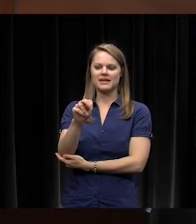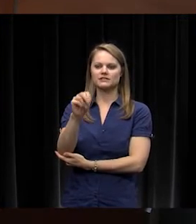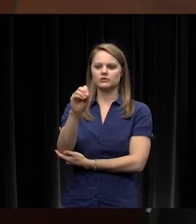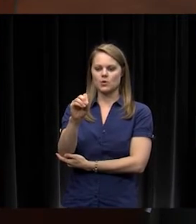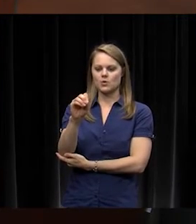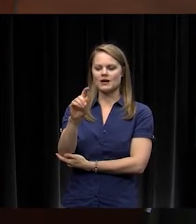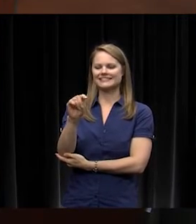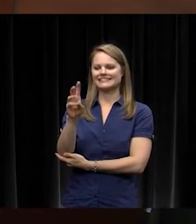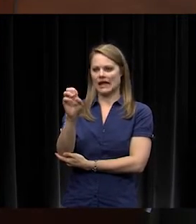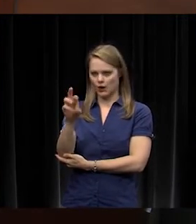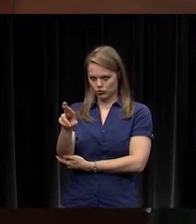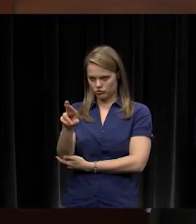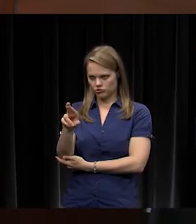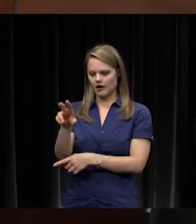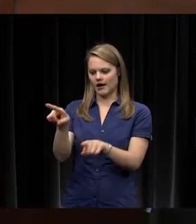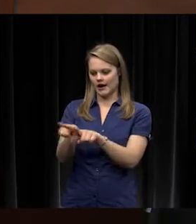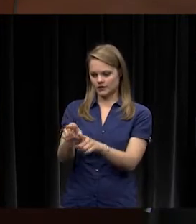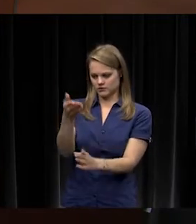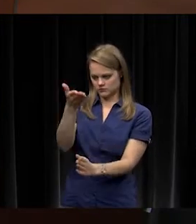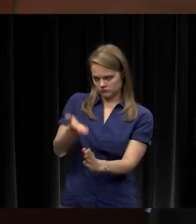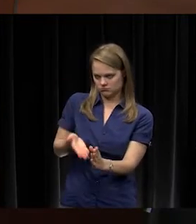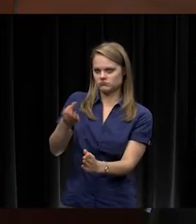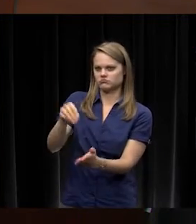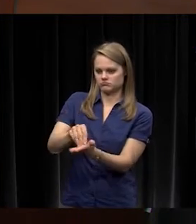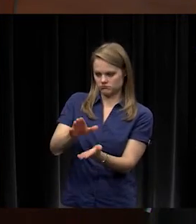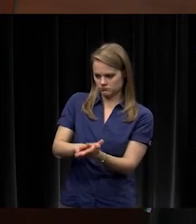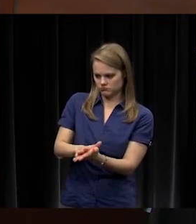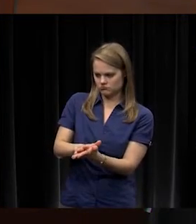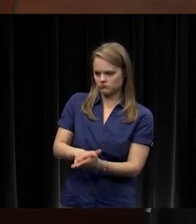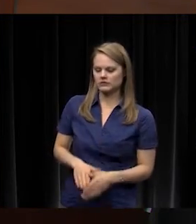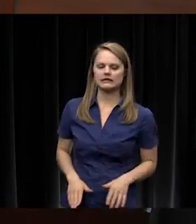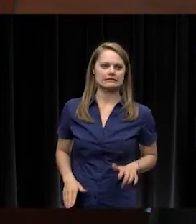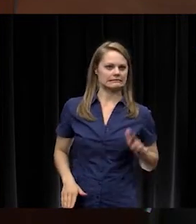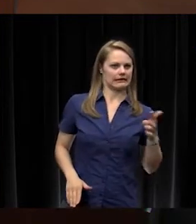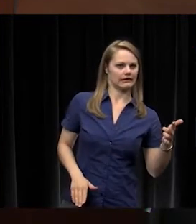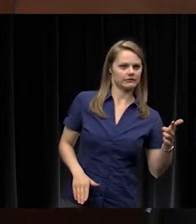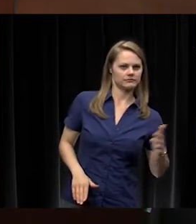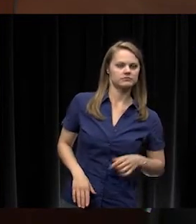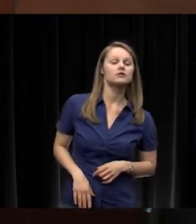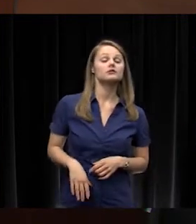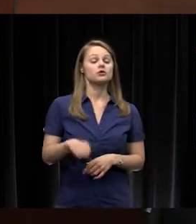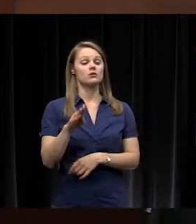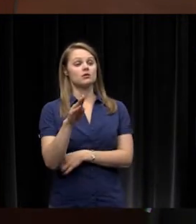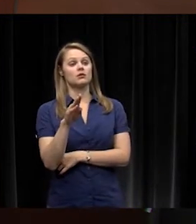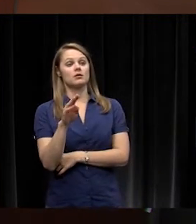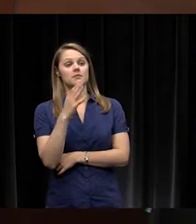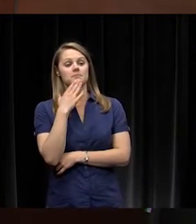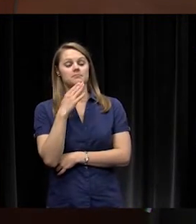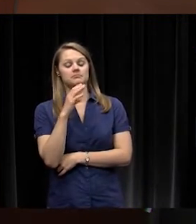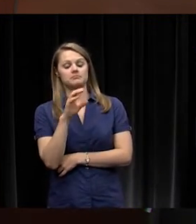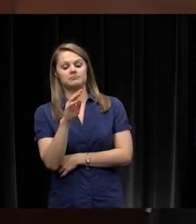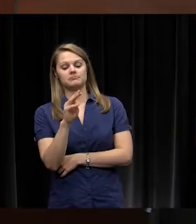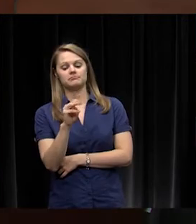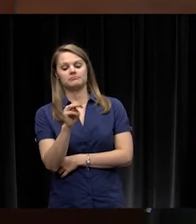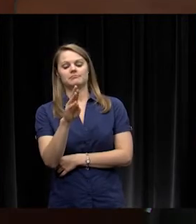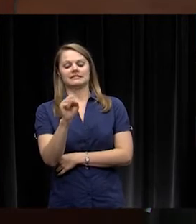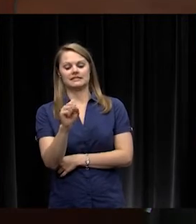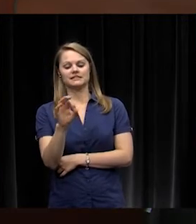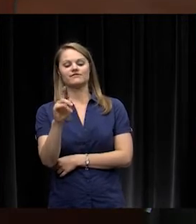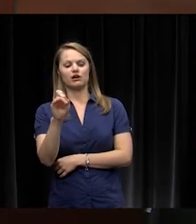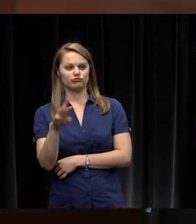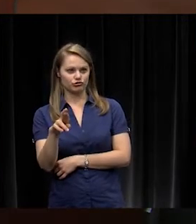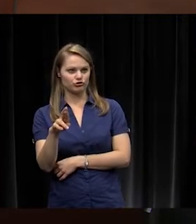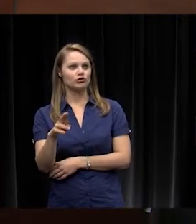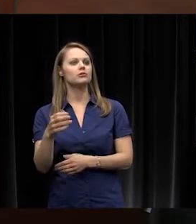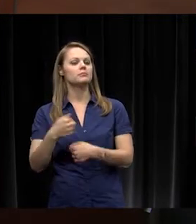Second. Joy, I have a motion by Mrs. Felter, second by Mr. Whitcliffe. Mr. Poland? Yes. Mr. Whitcliffe? Yes.